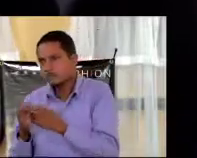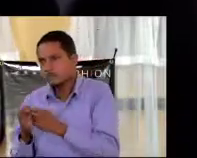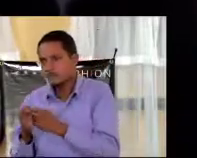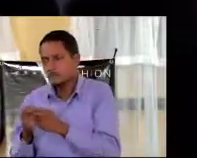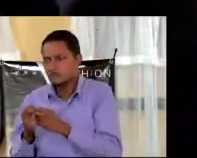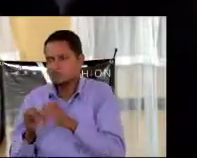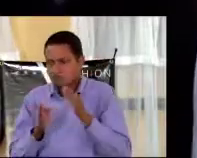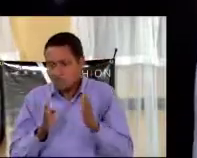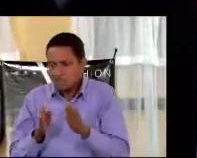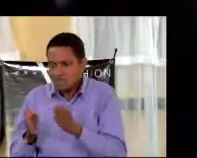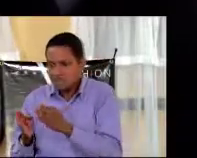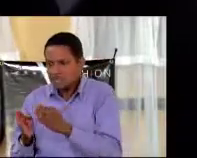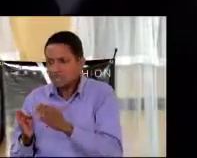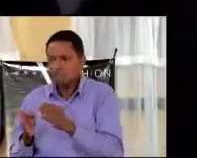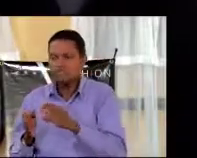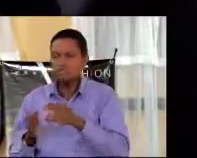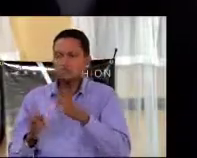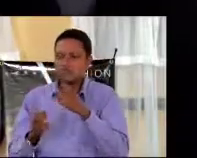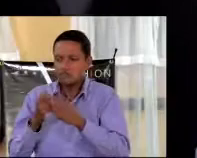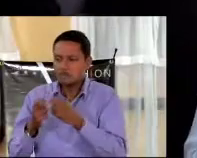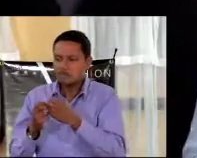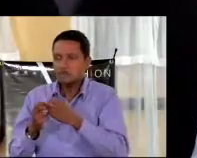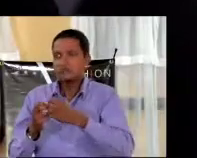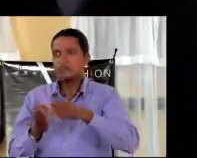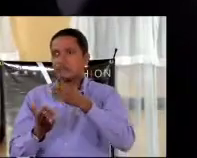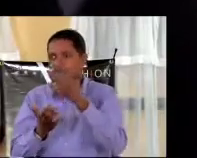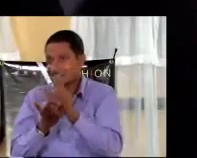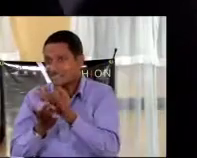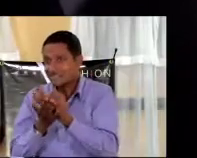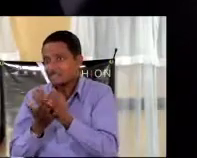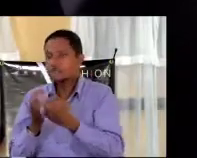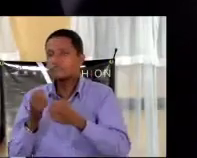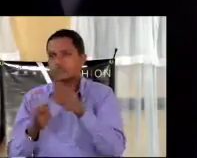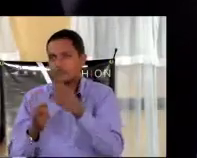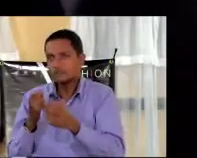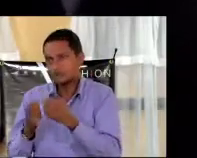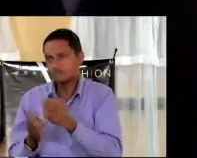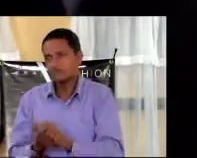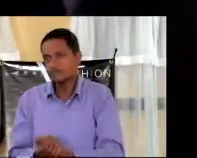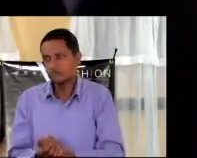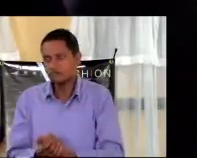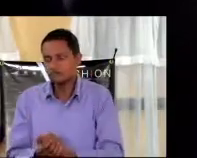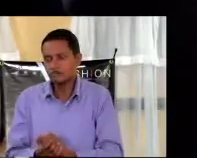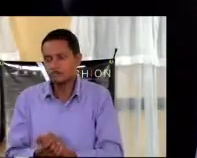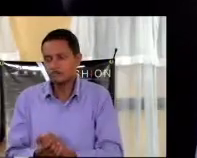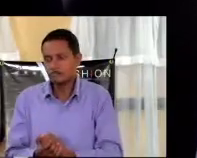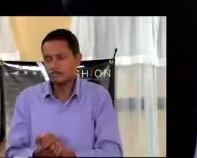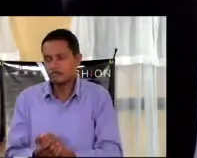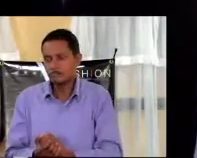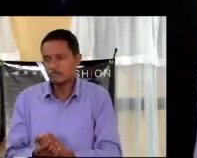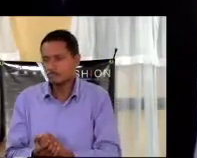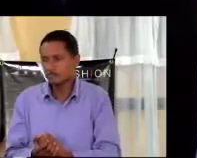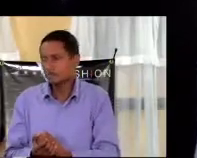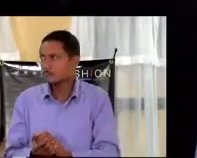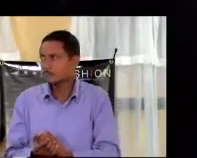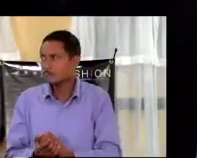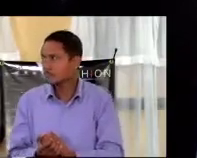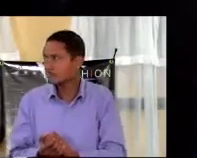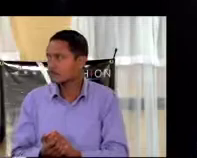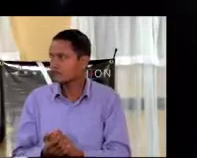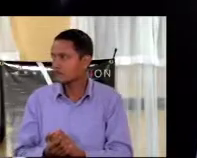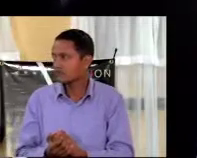strategic issues, financial issues and stuff that the designer is burdened by. So with that said,